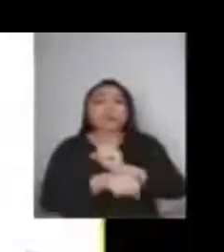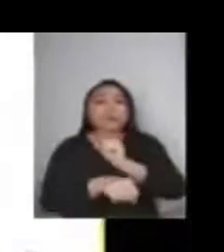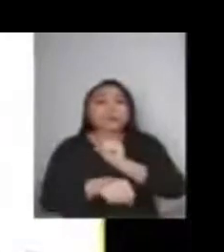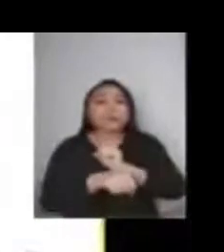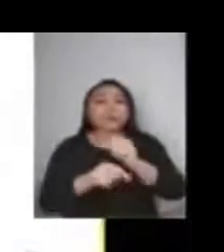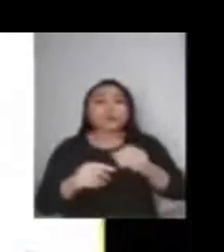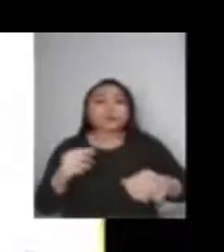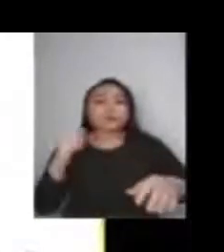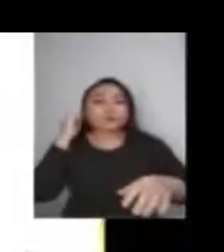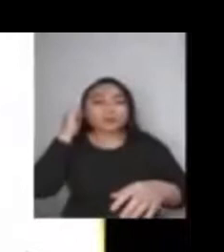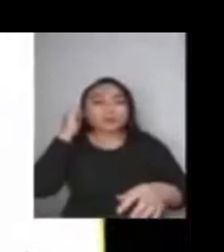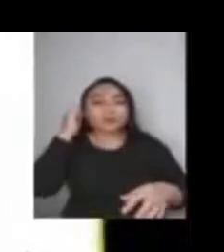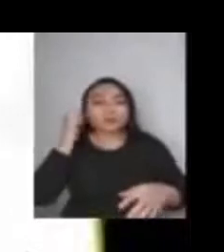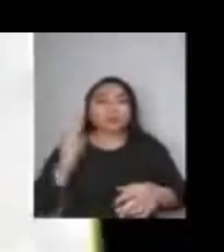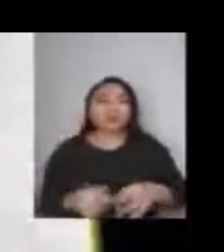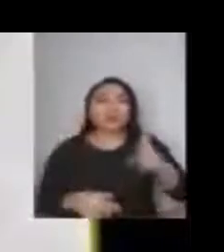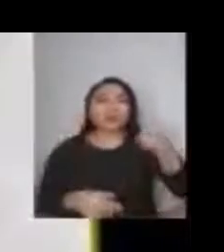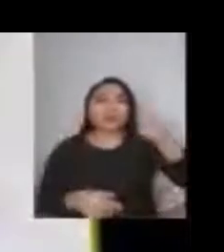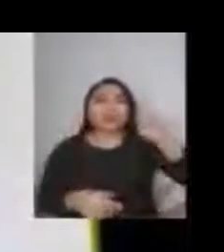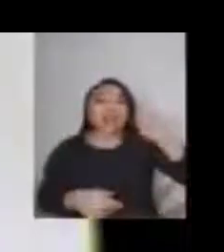organizations, including the private sector.